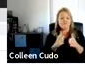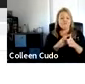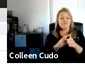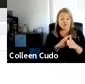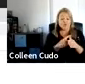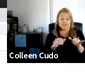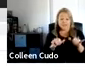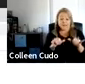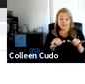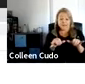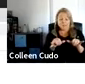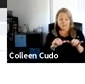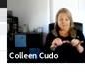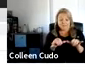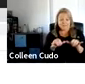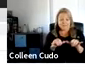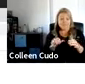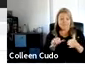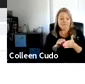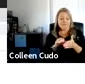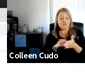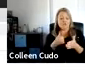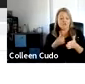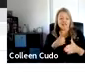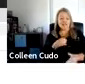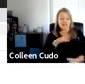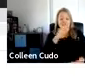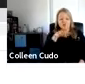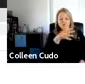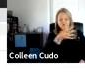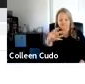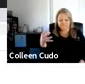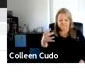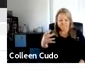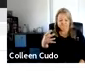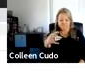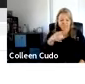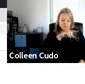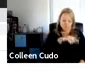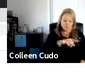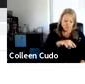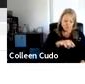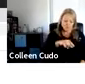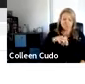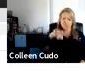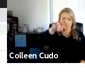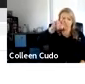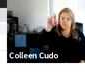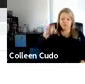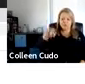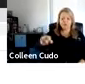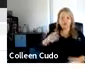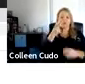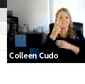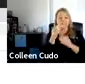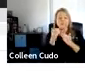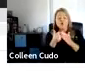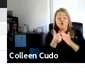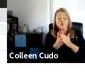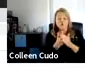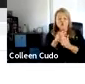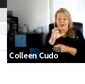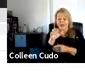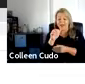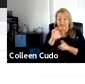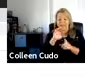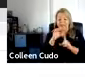metrics page, it does also have a graph or a chart that helps you see over time the new case rate. So you can see,